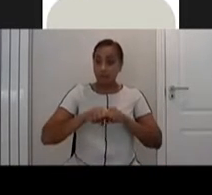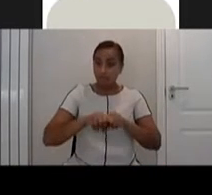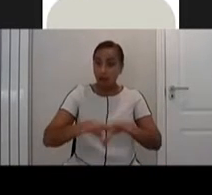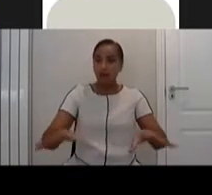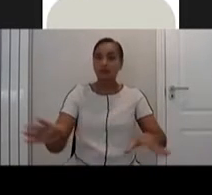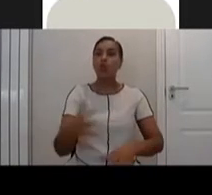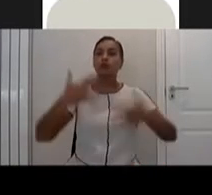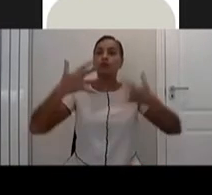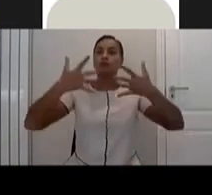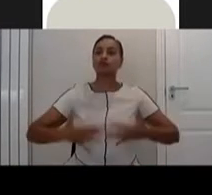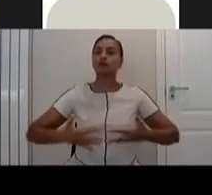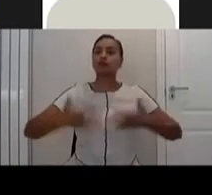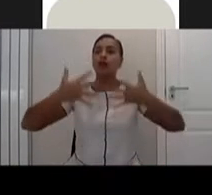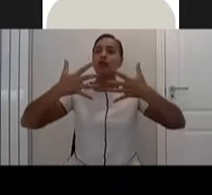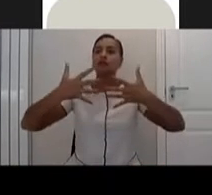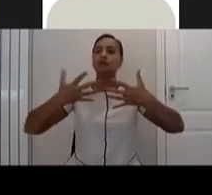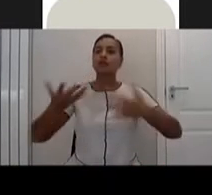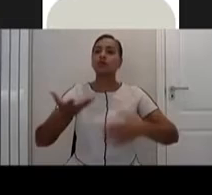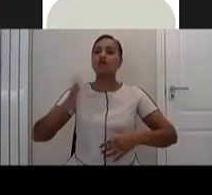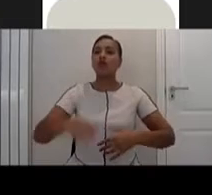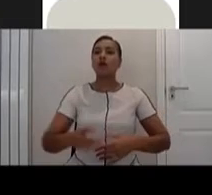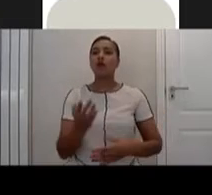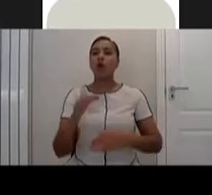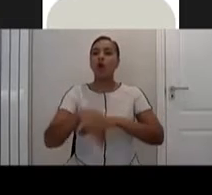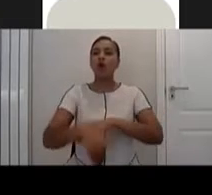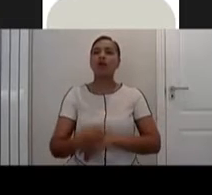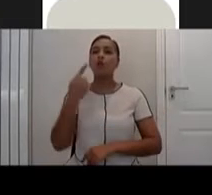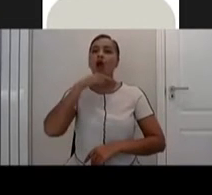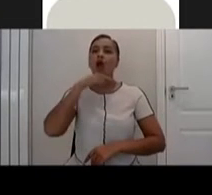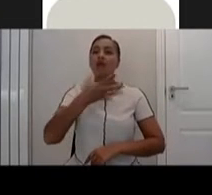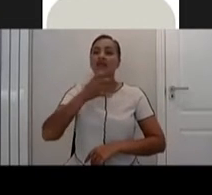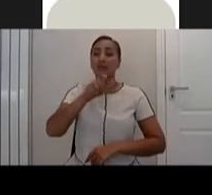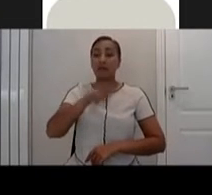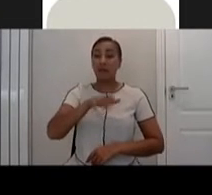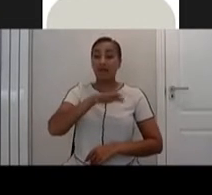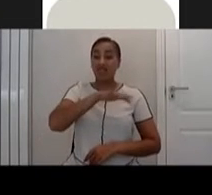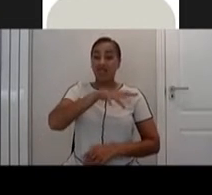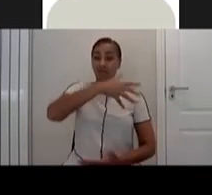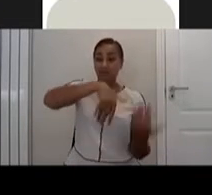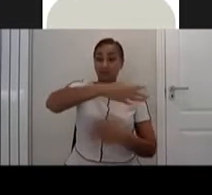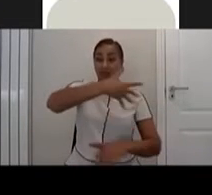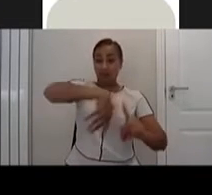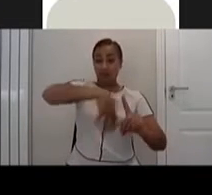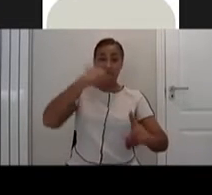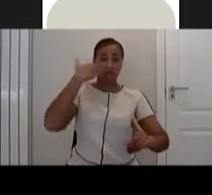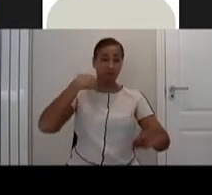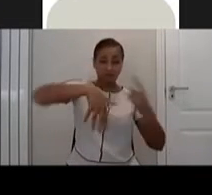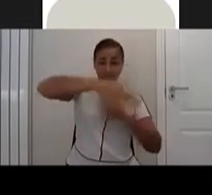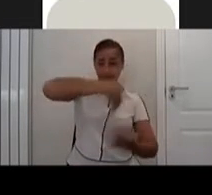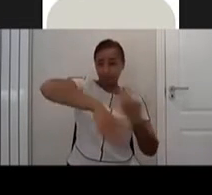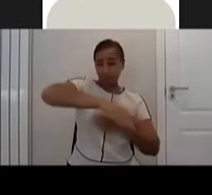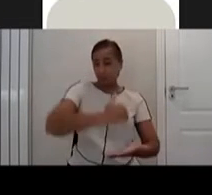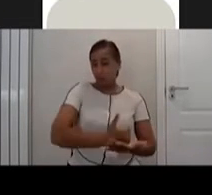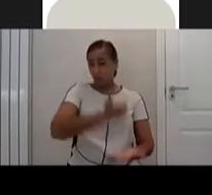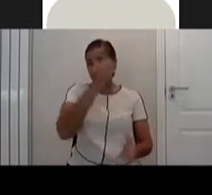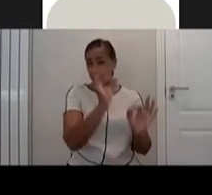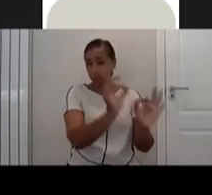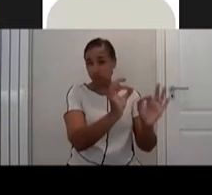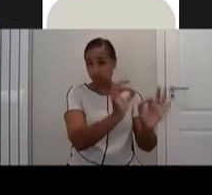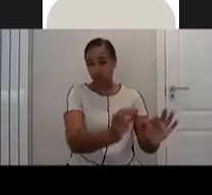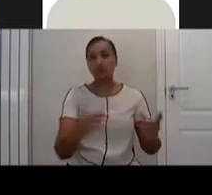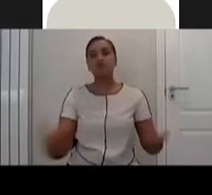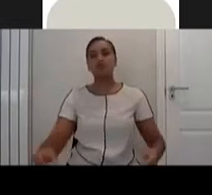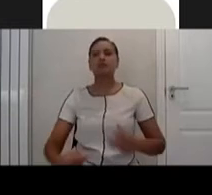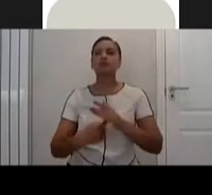findings from over, I think about 150 people attended that, a whole mix of backgrounds, which was really great. And some key